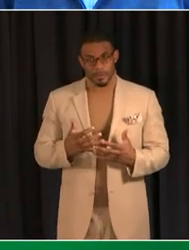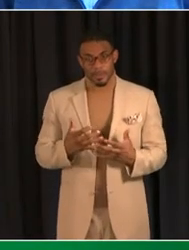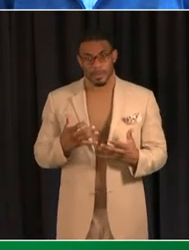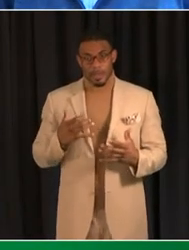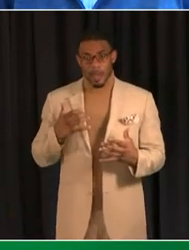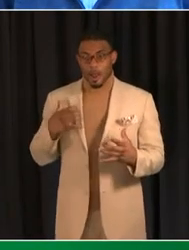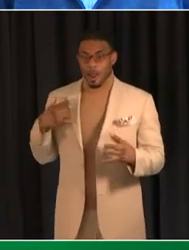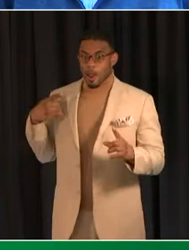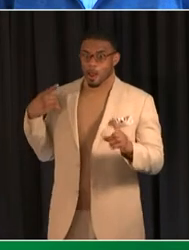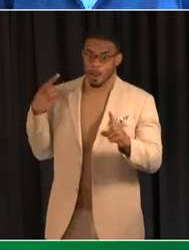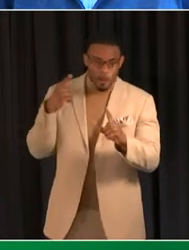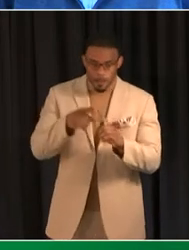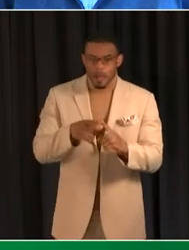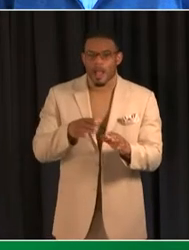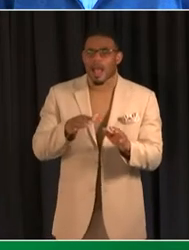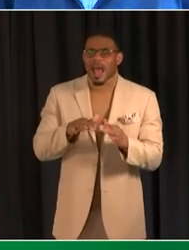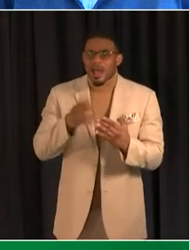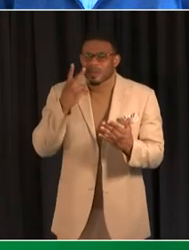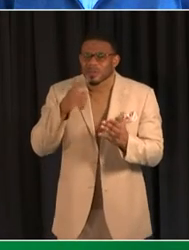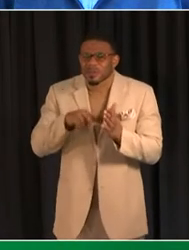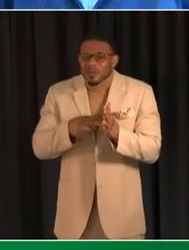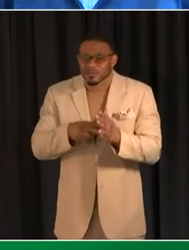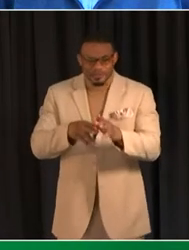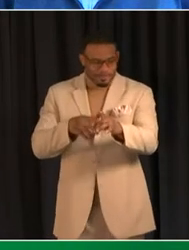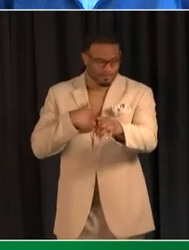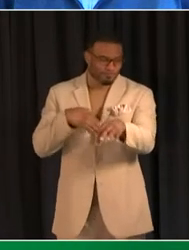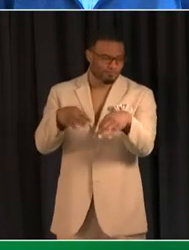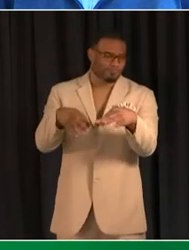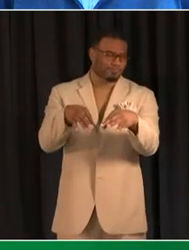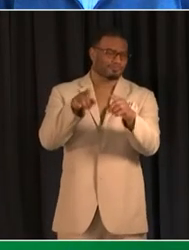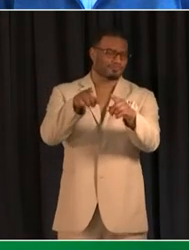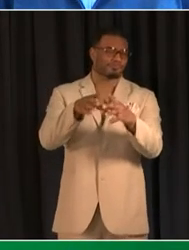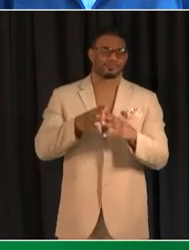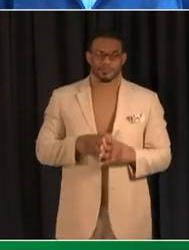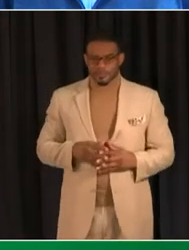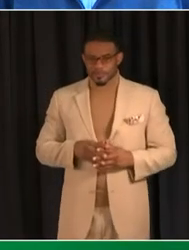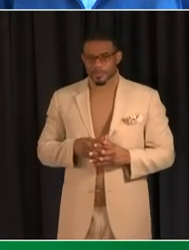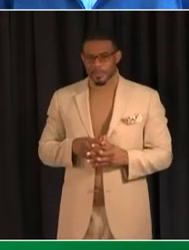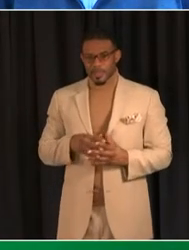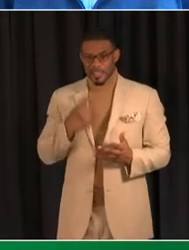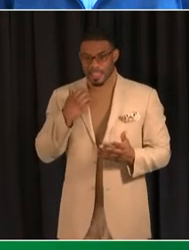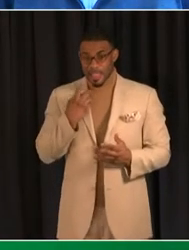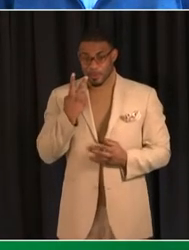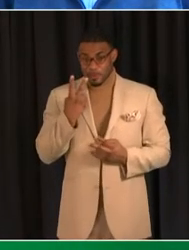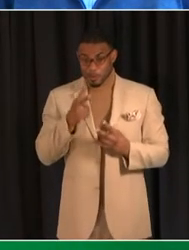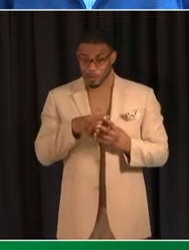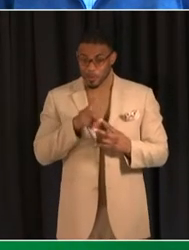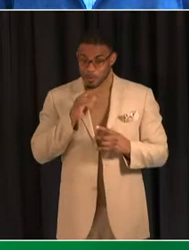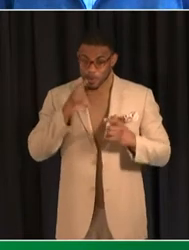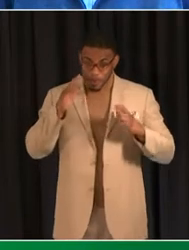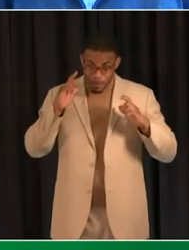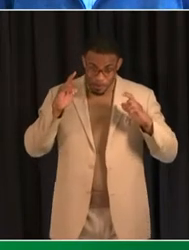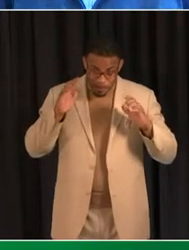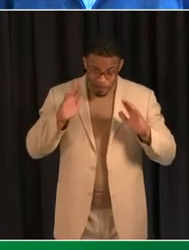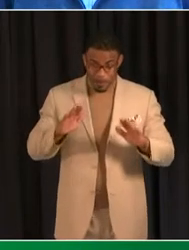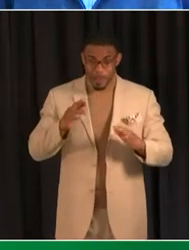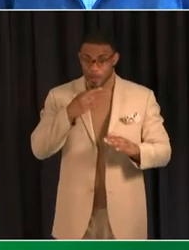go. Where do we see those signs? So, for example, in the downtown DC bid itself, we just had 2 really